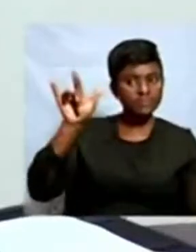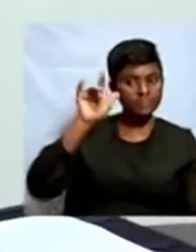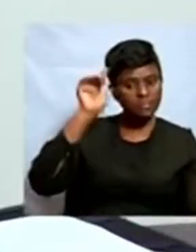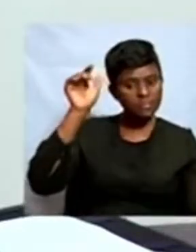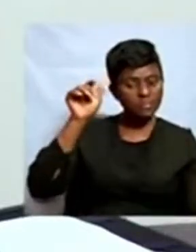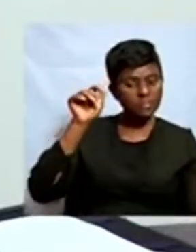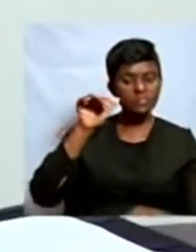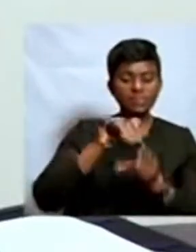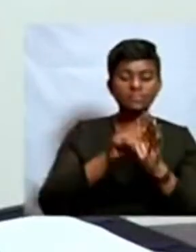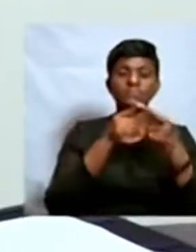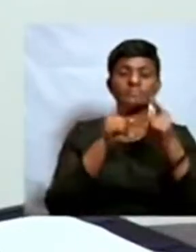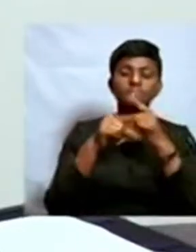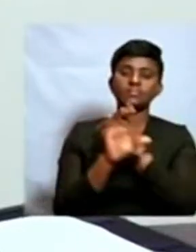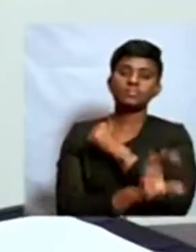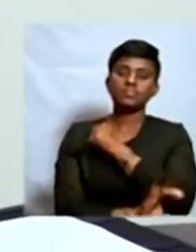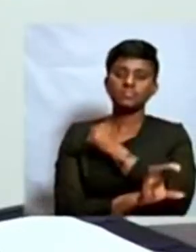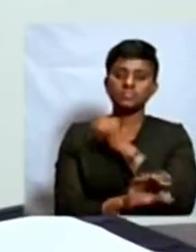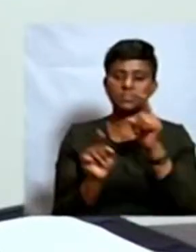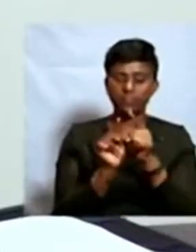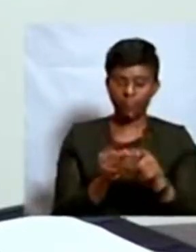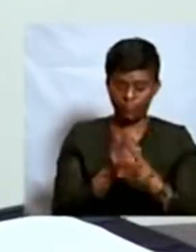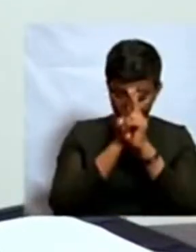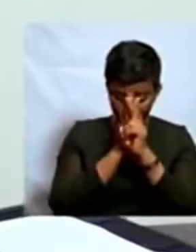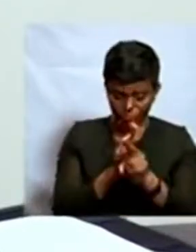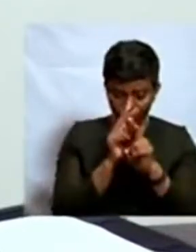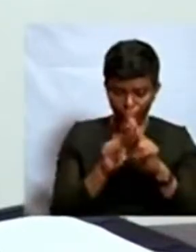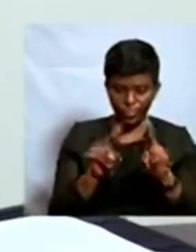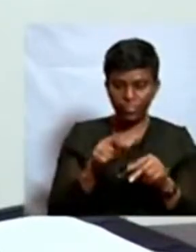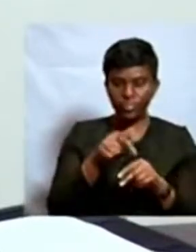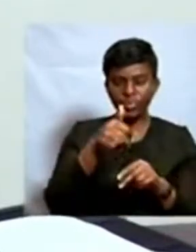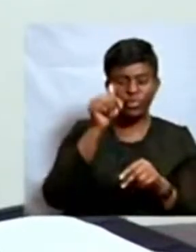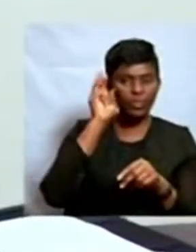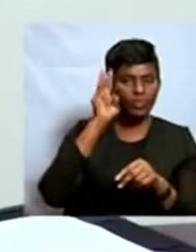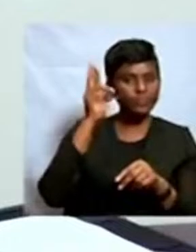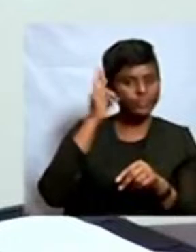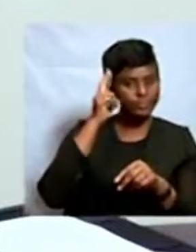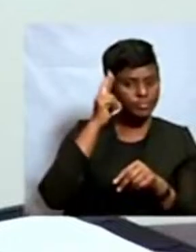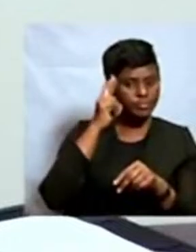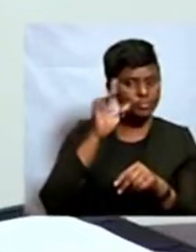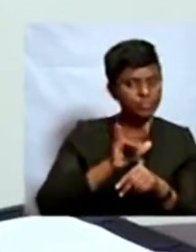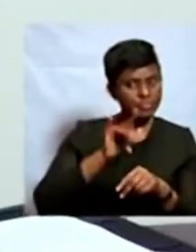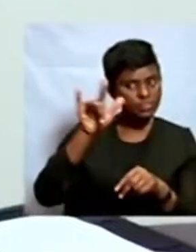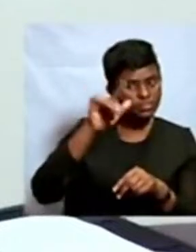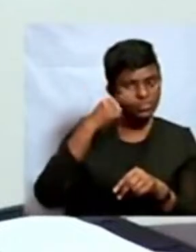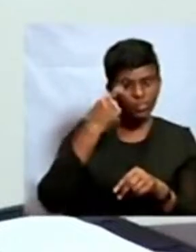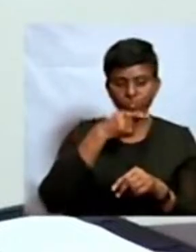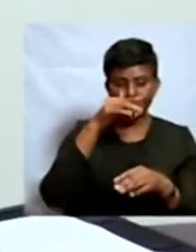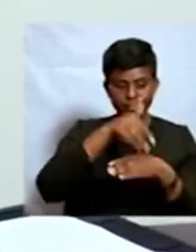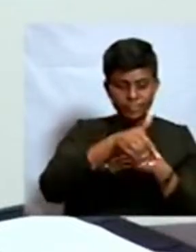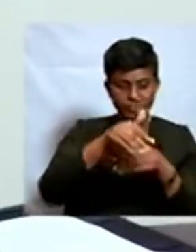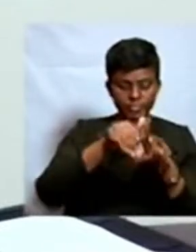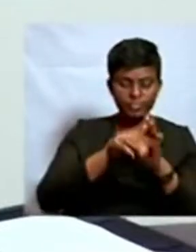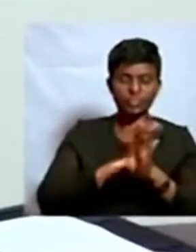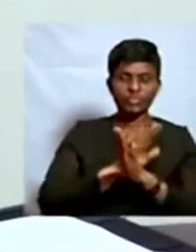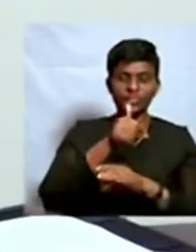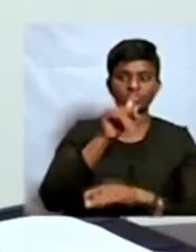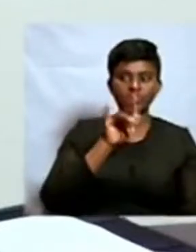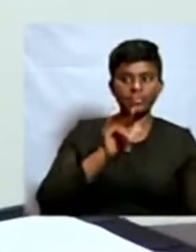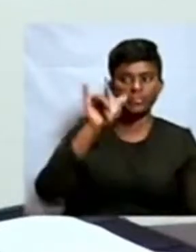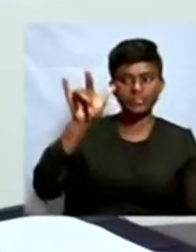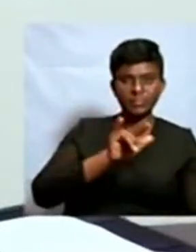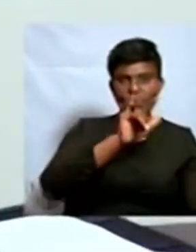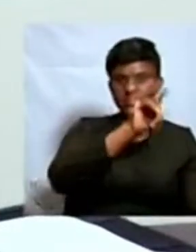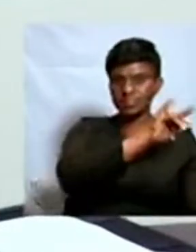in different countries. Honorable Chair, you will recall that when our aircraft that are registered in Zambia, they fly into